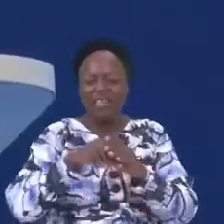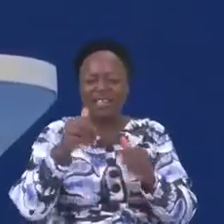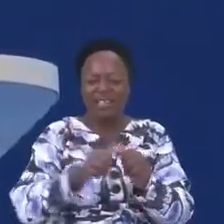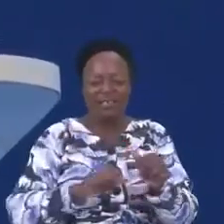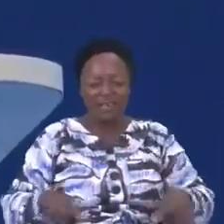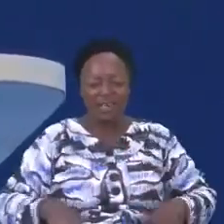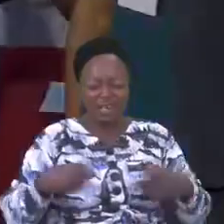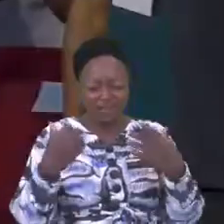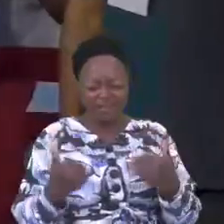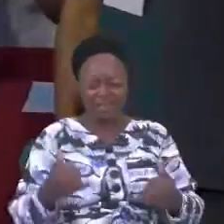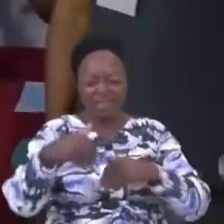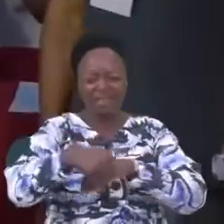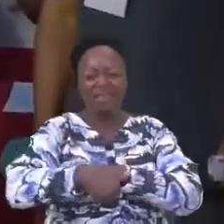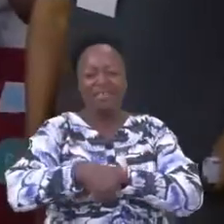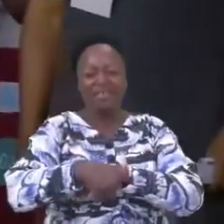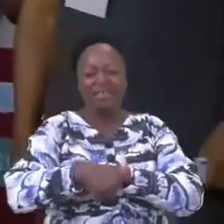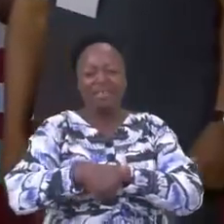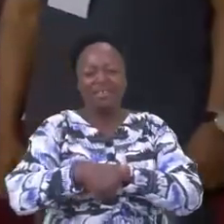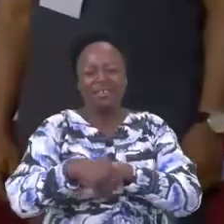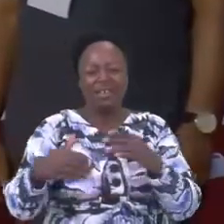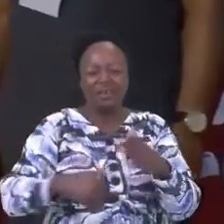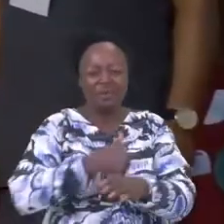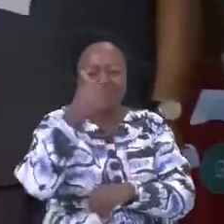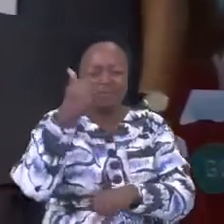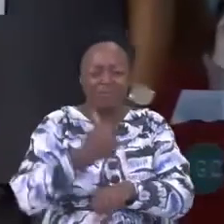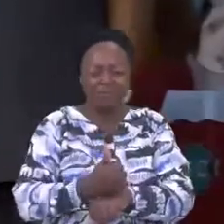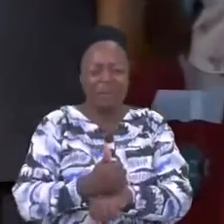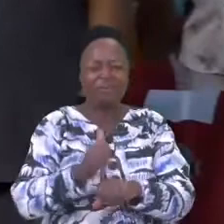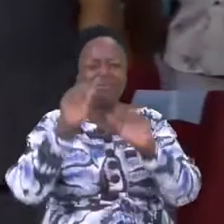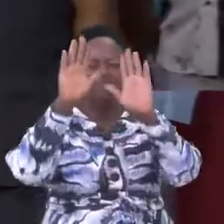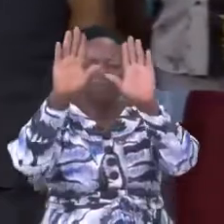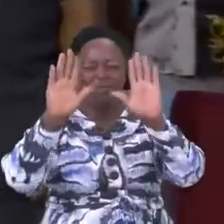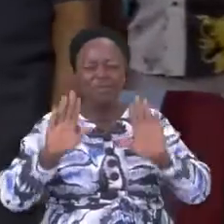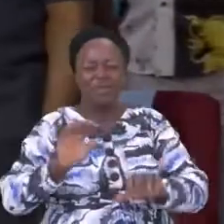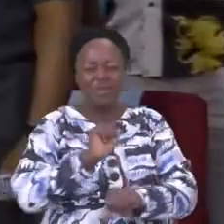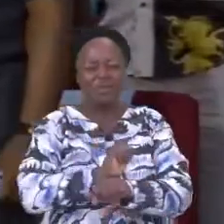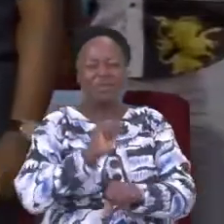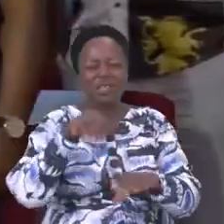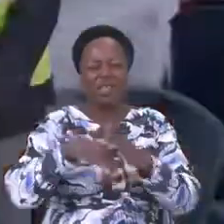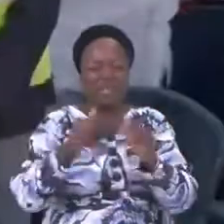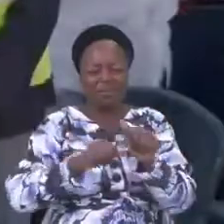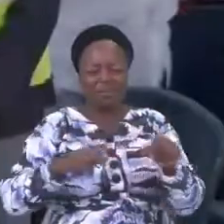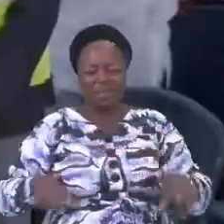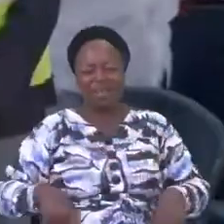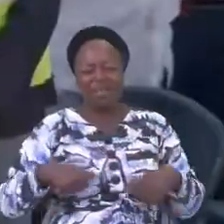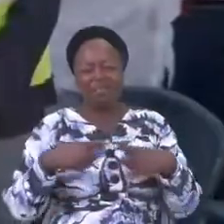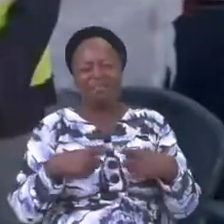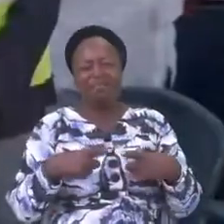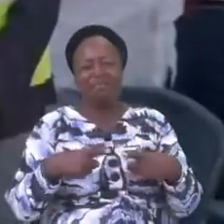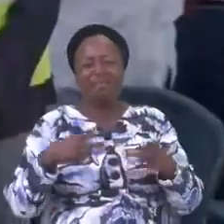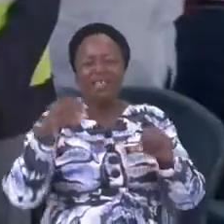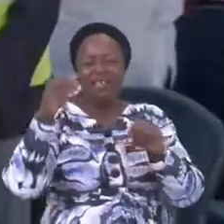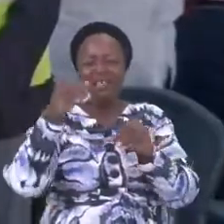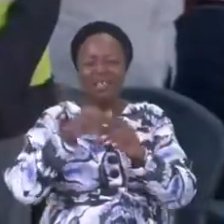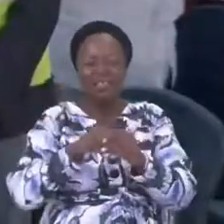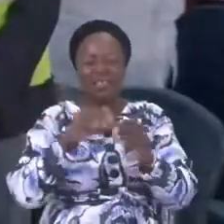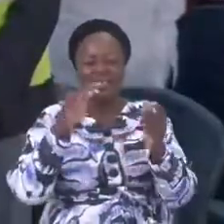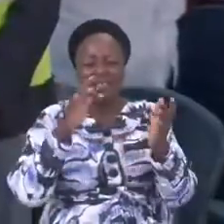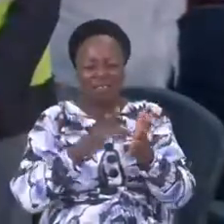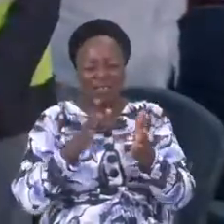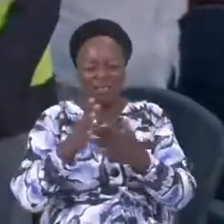life tonight. Confirm a miracle in every life. In